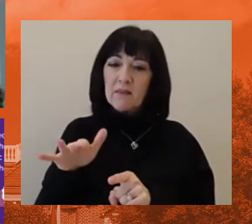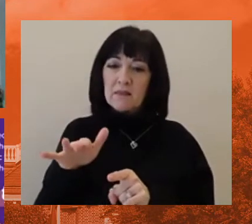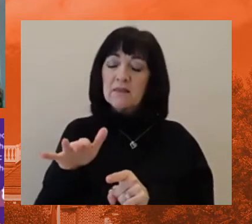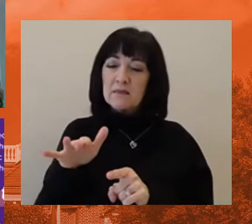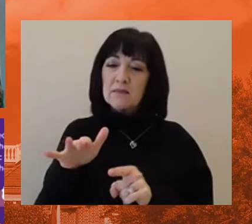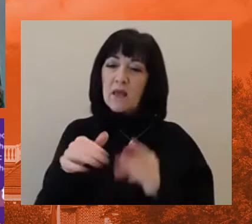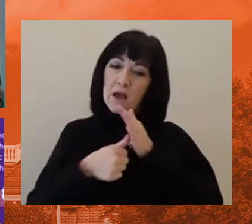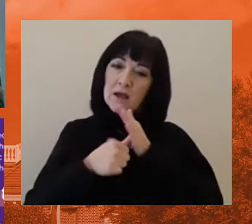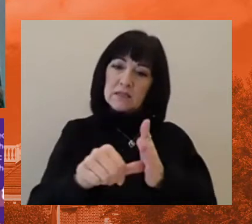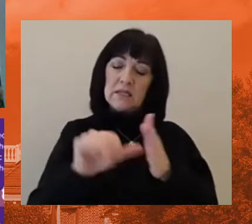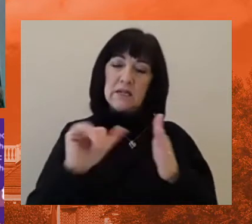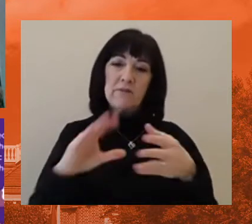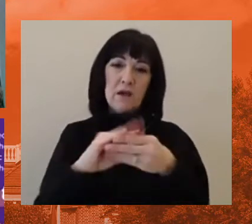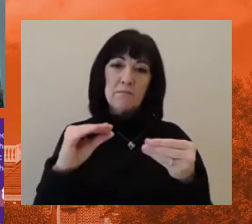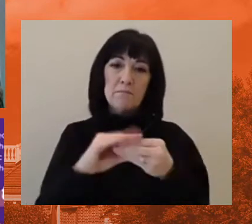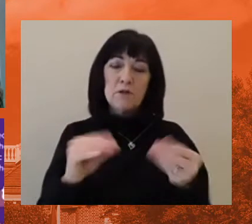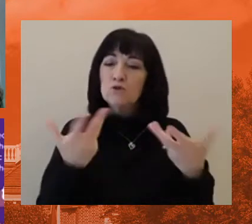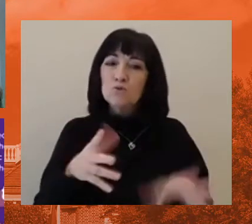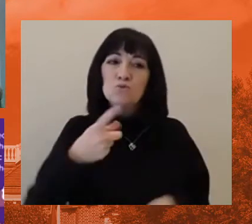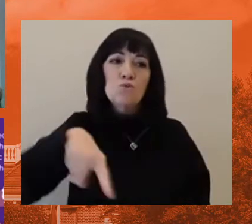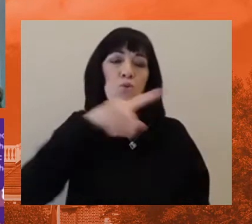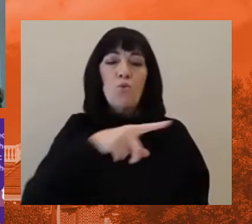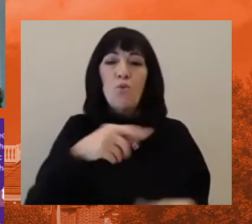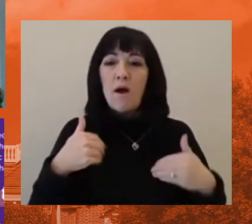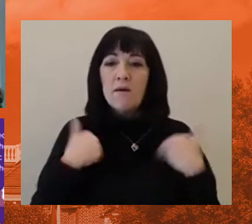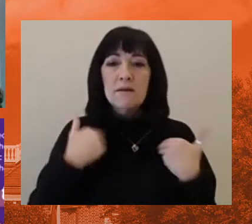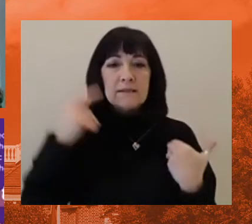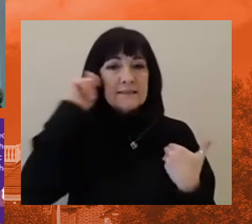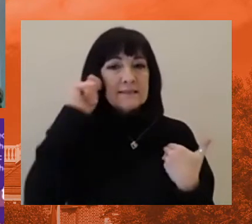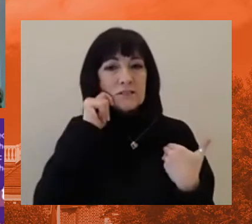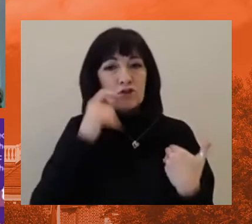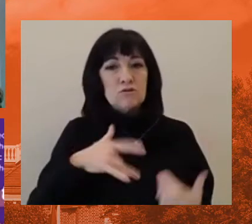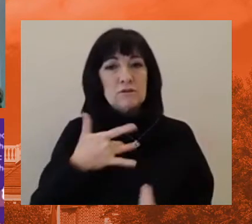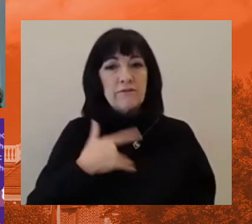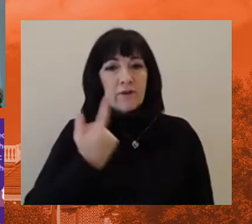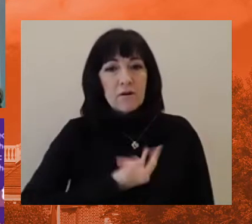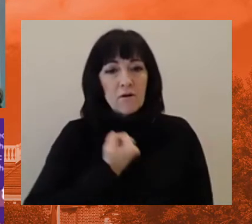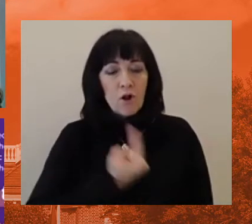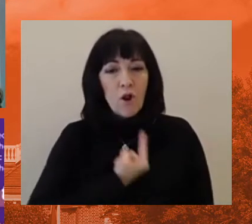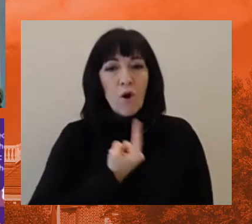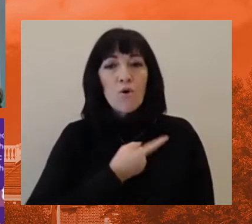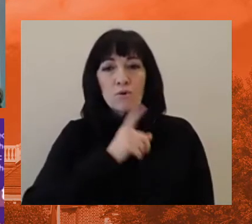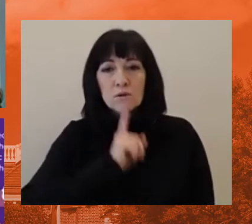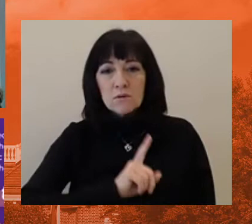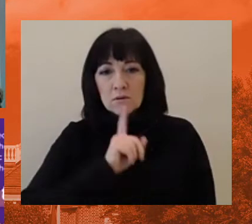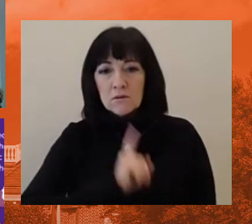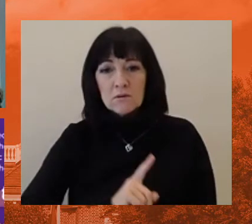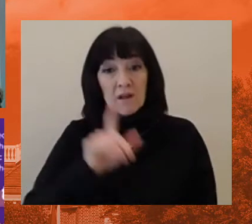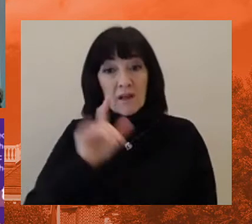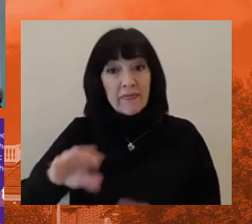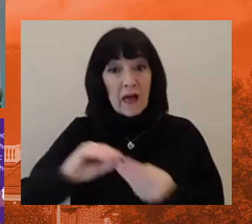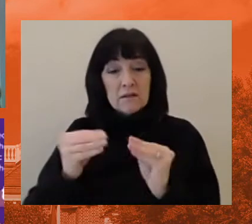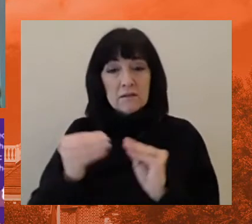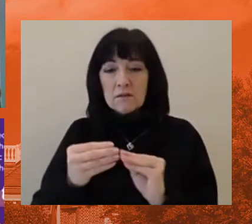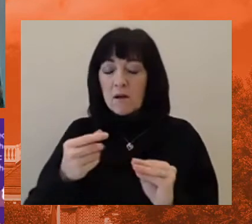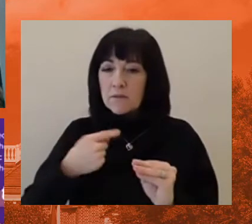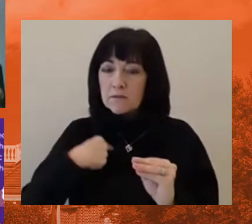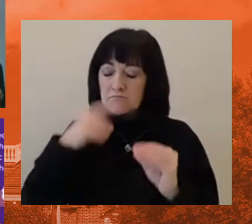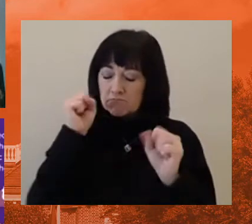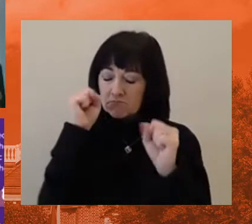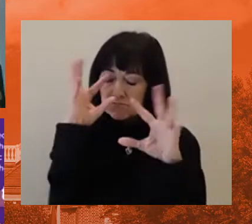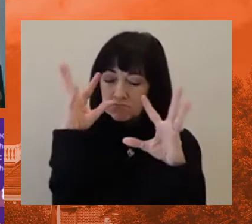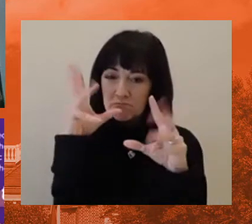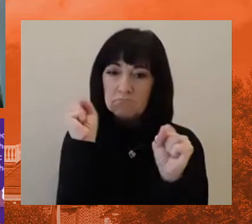our teens are not alone. Those data are staggering and underscore the need, heightened need